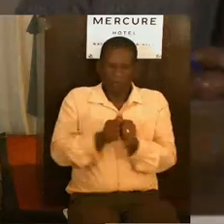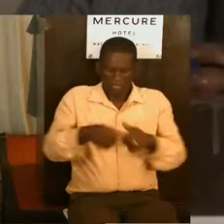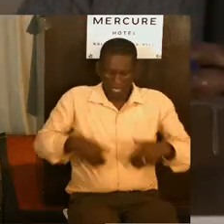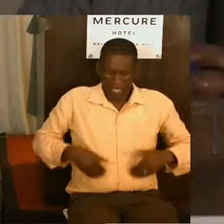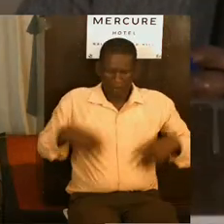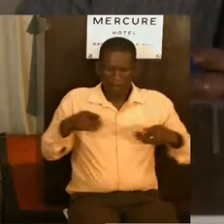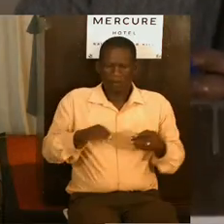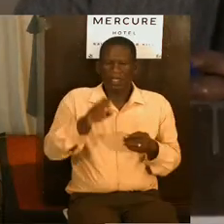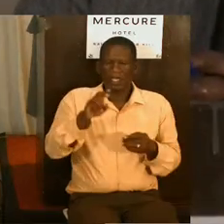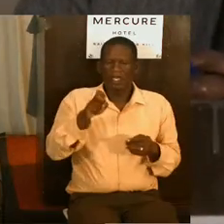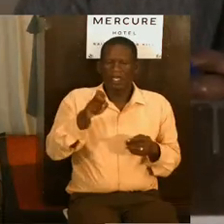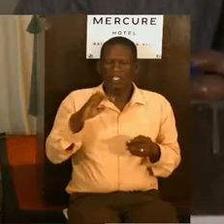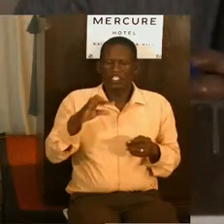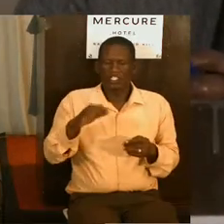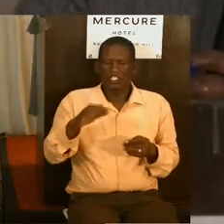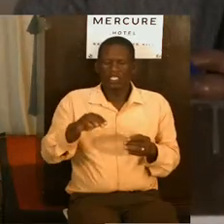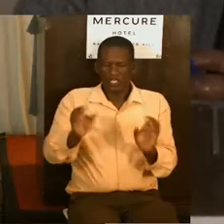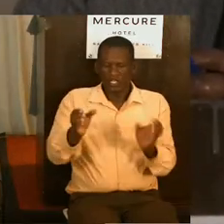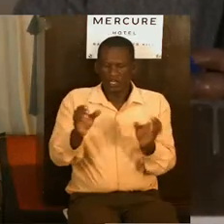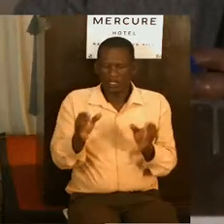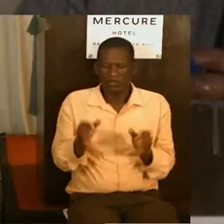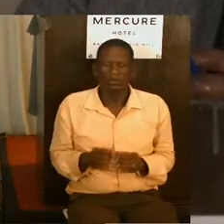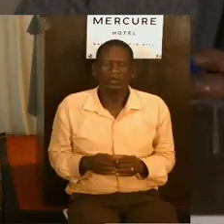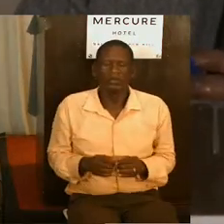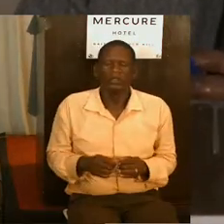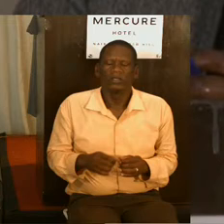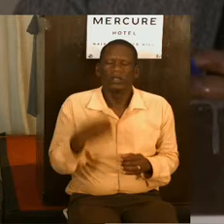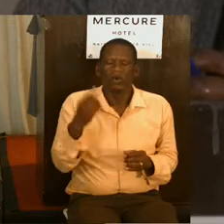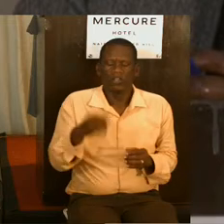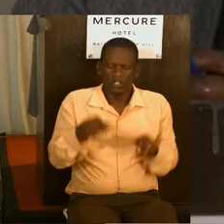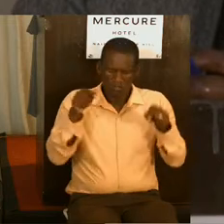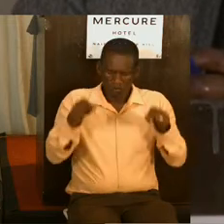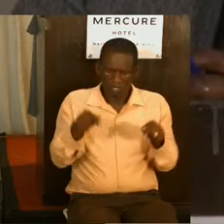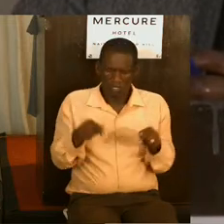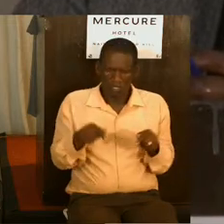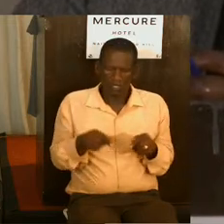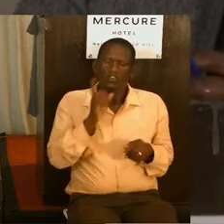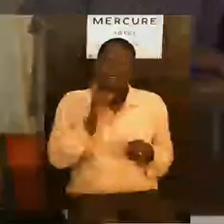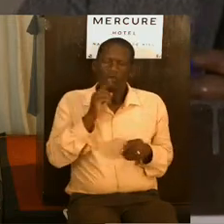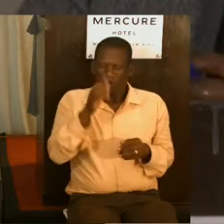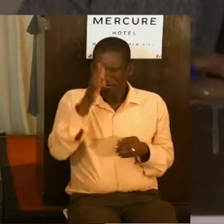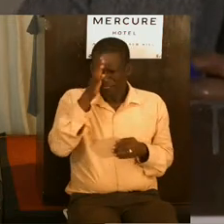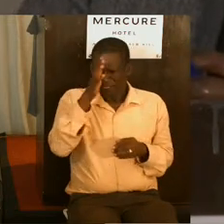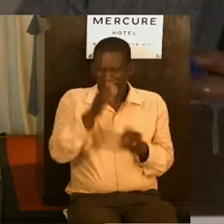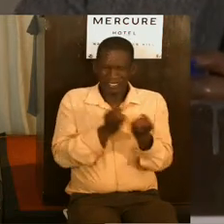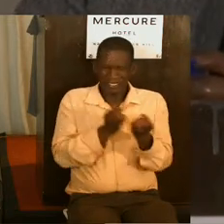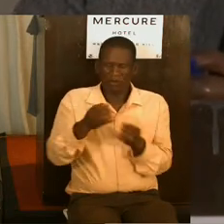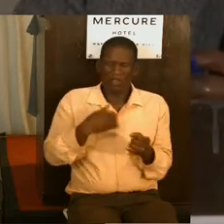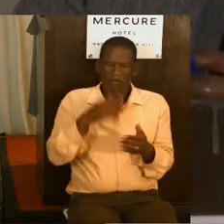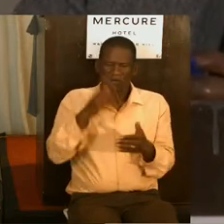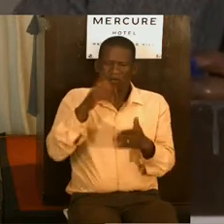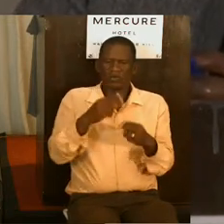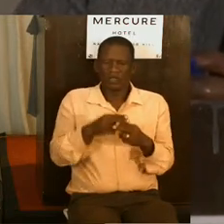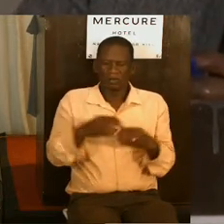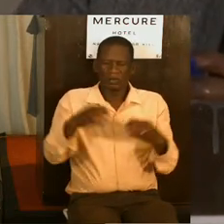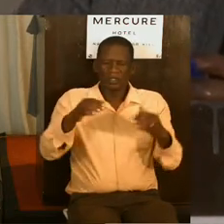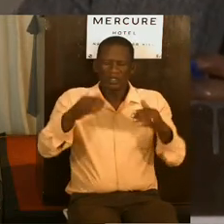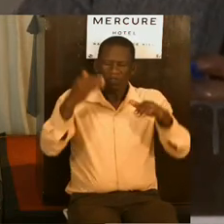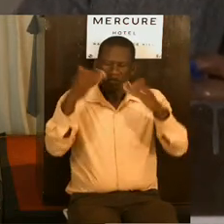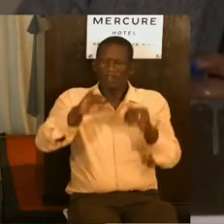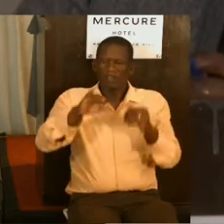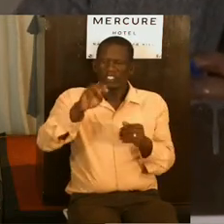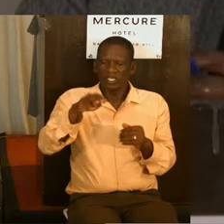young people on NRG Radio just say today tomorrow and Saturday we have what we call Campus